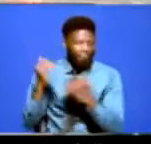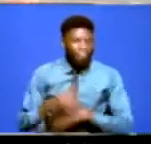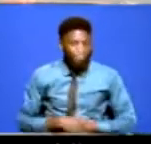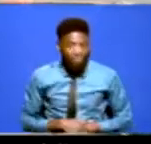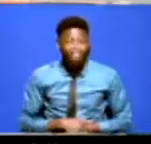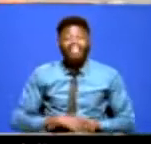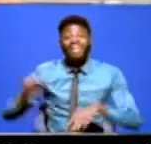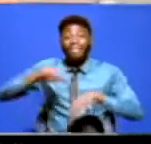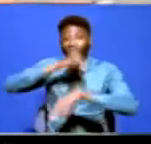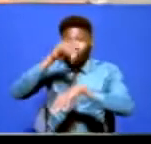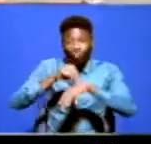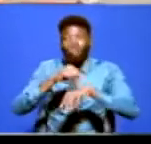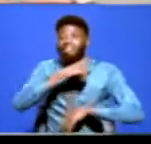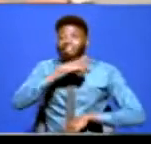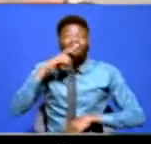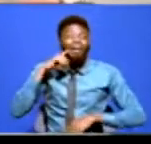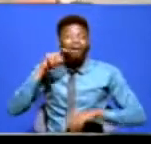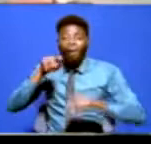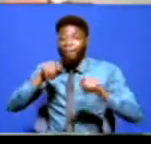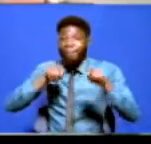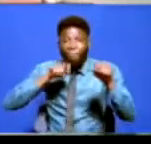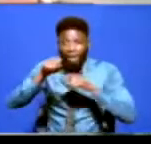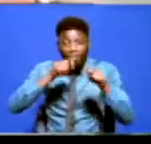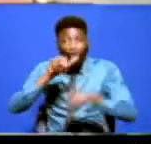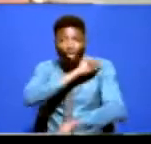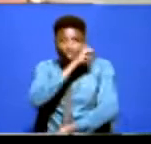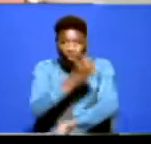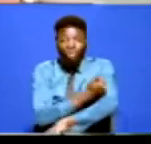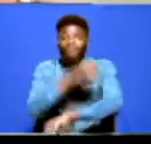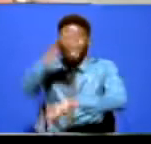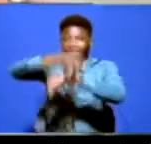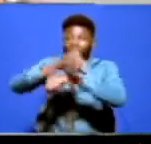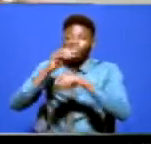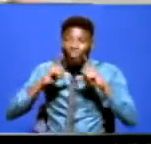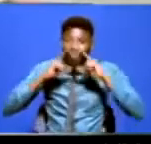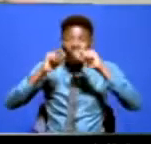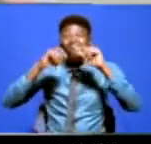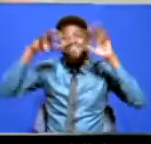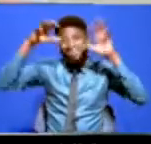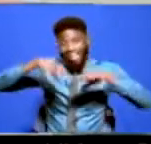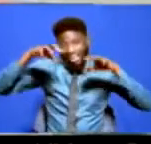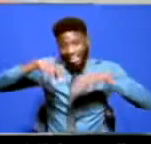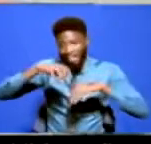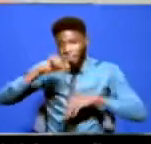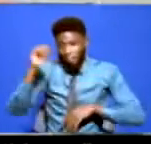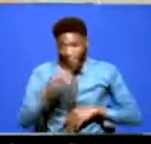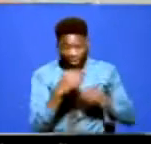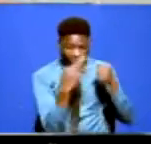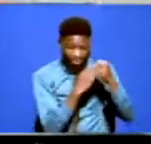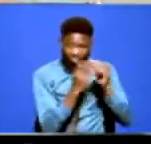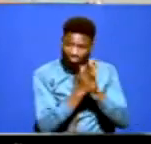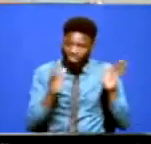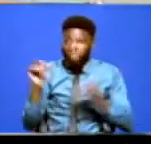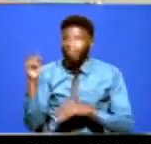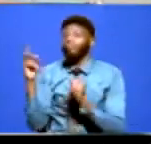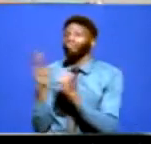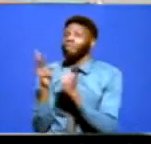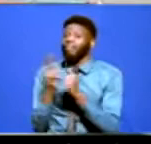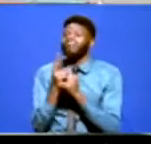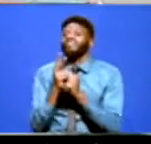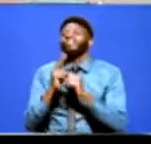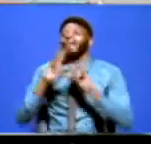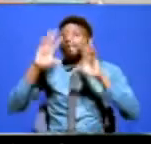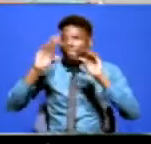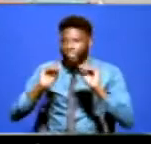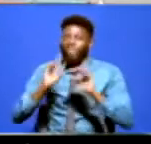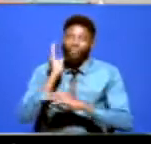Drought Management Authority, which predicts poor rainfall during the period and recommends swift action to avert